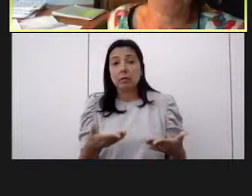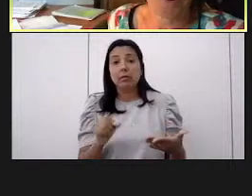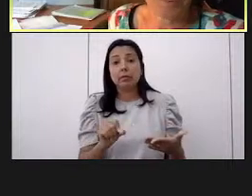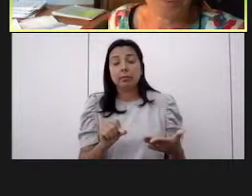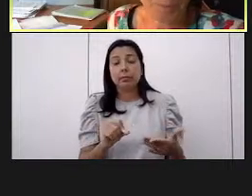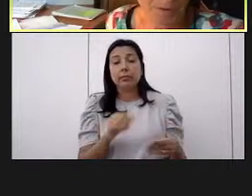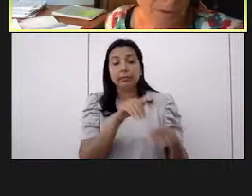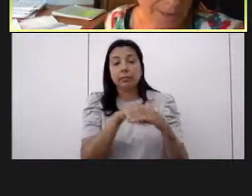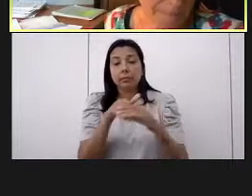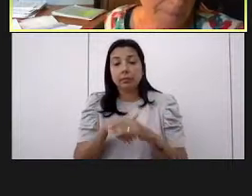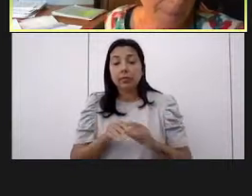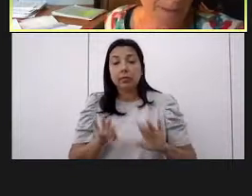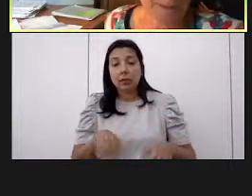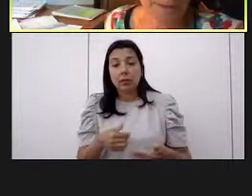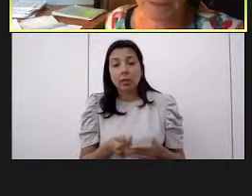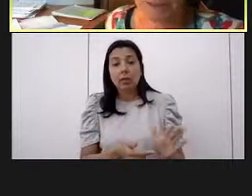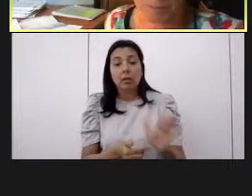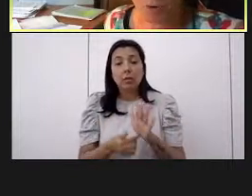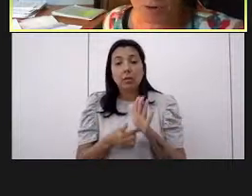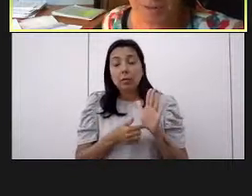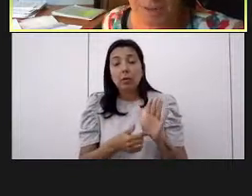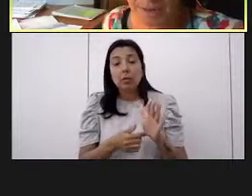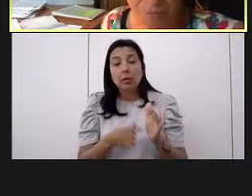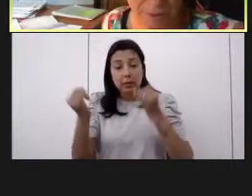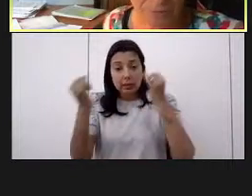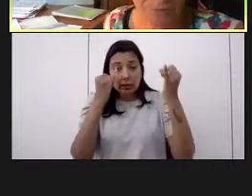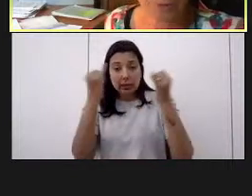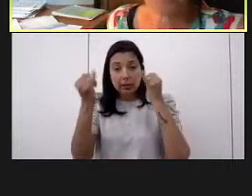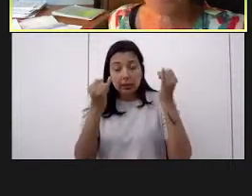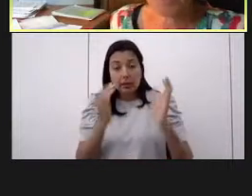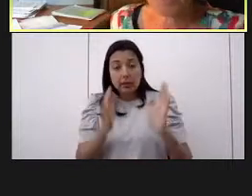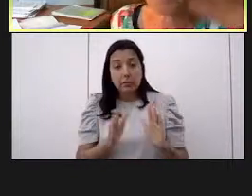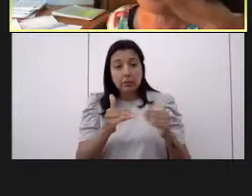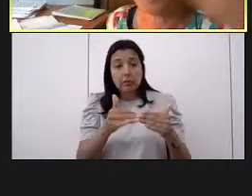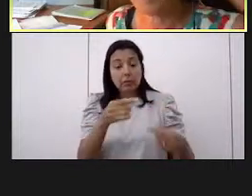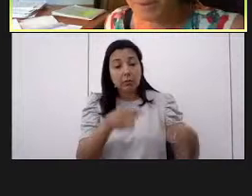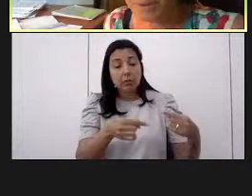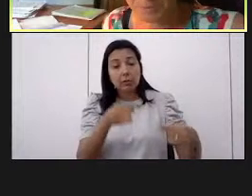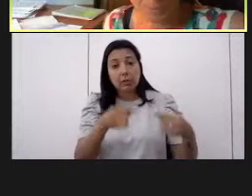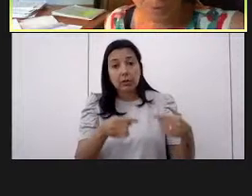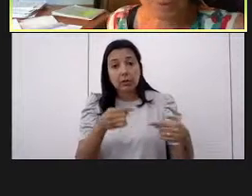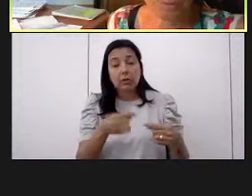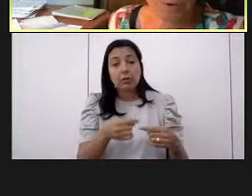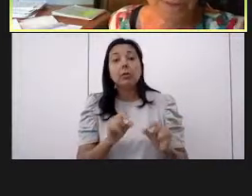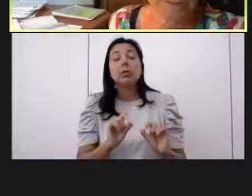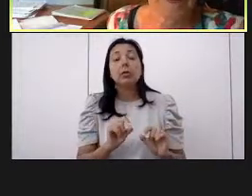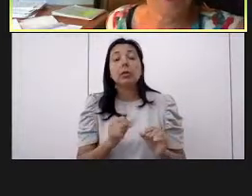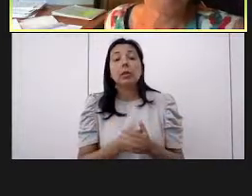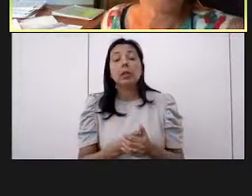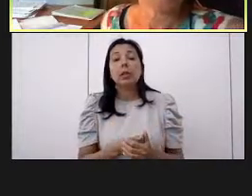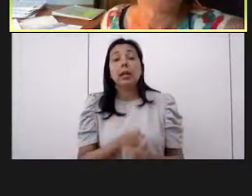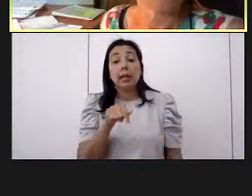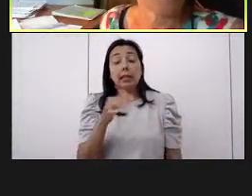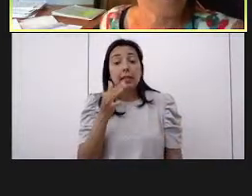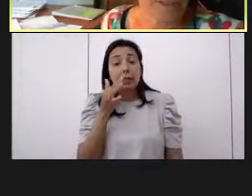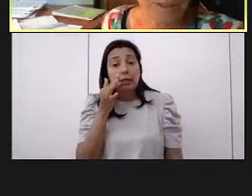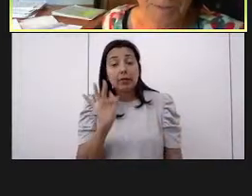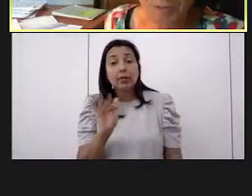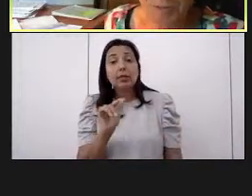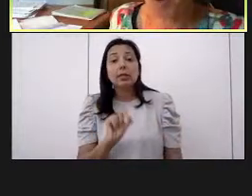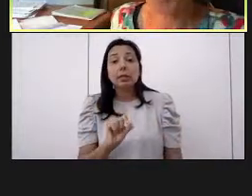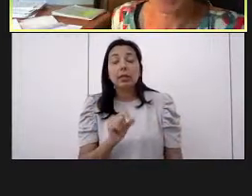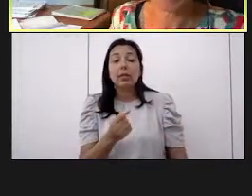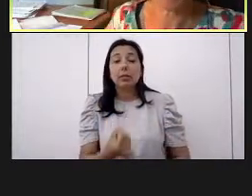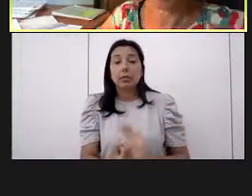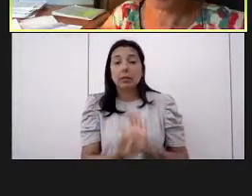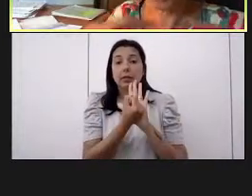policy forum, supposedly. In a democracy like France, for instance, this model is based more or less on France. On the scientific